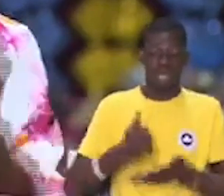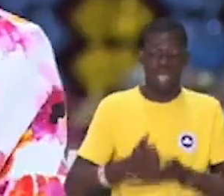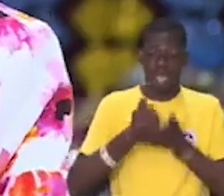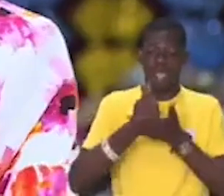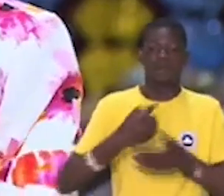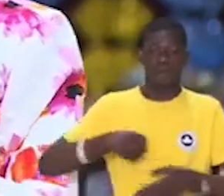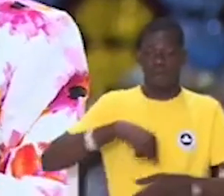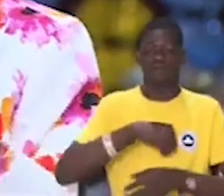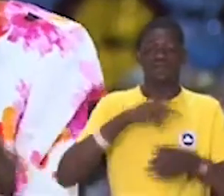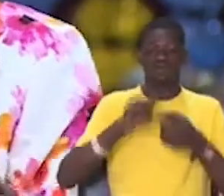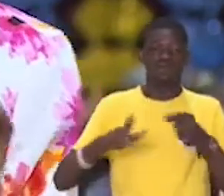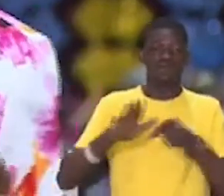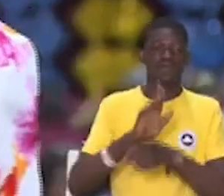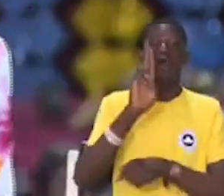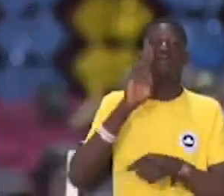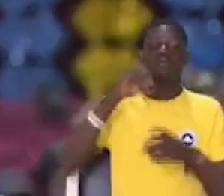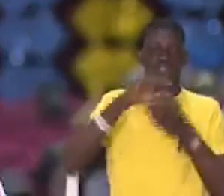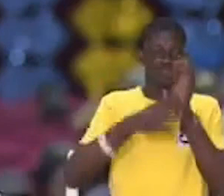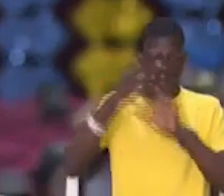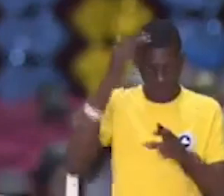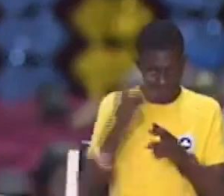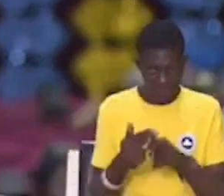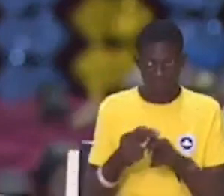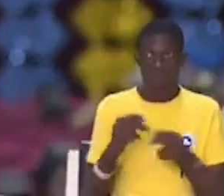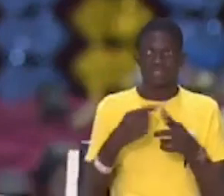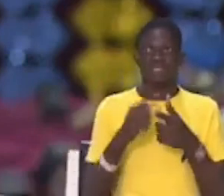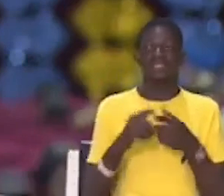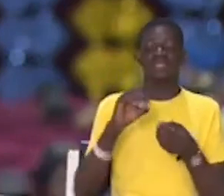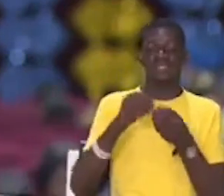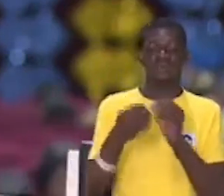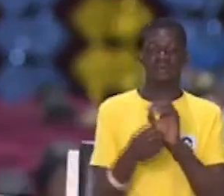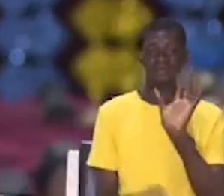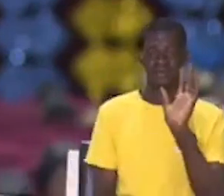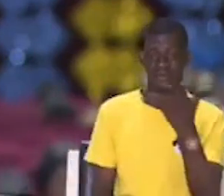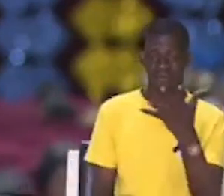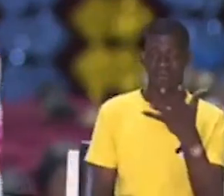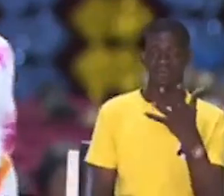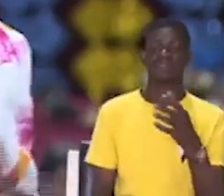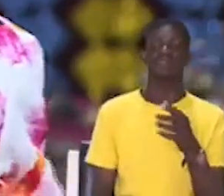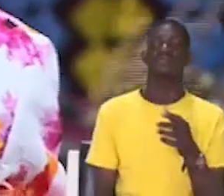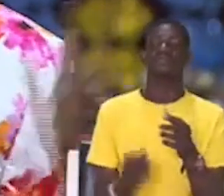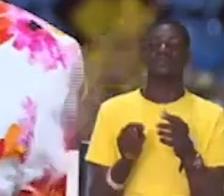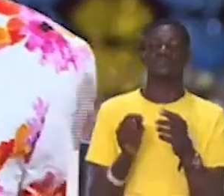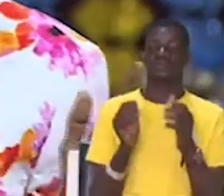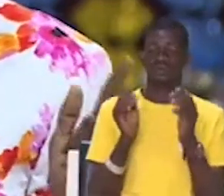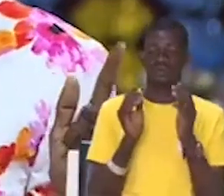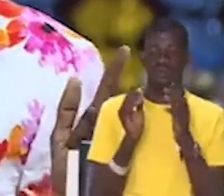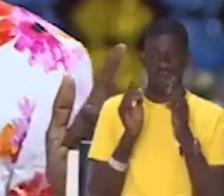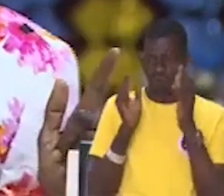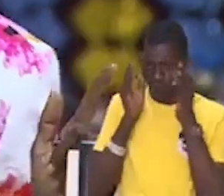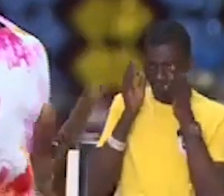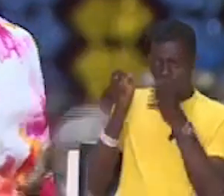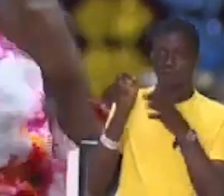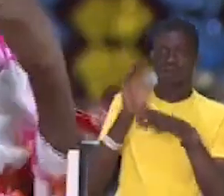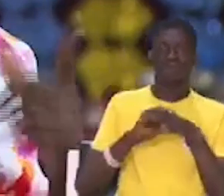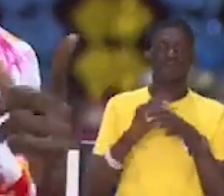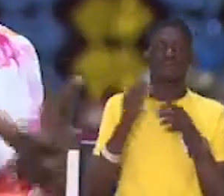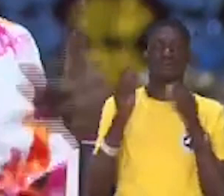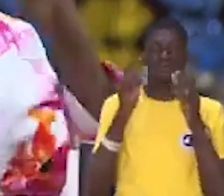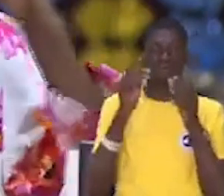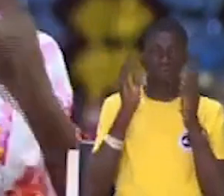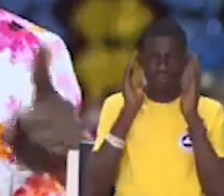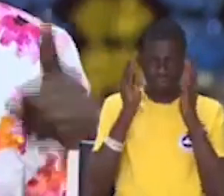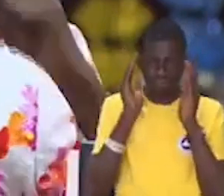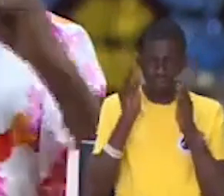tonight to refuel. And then, number five, deepen your consecration. Keep the fire burning. The